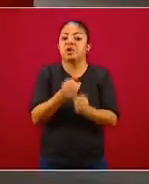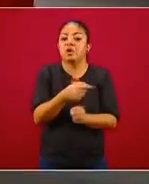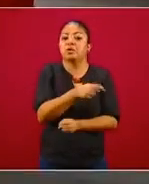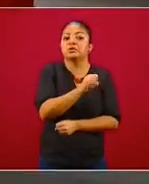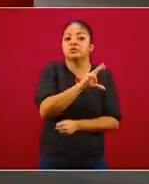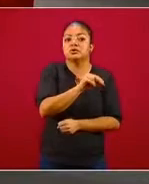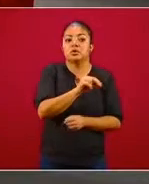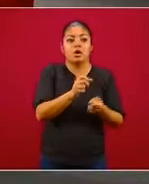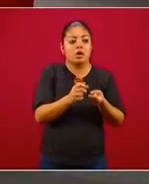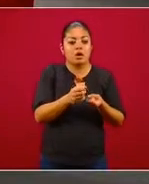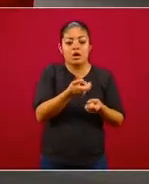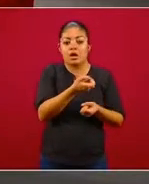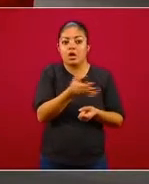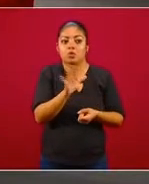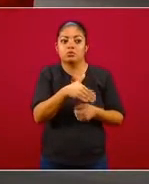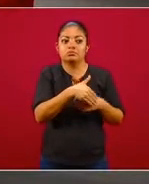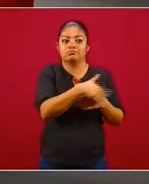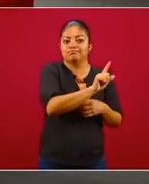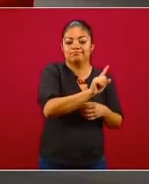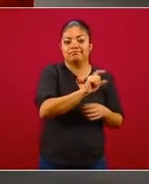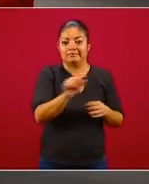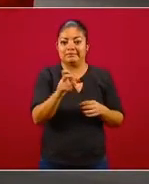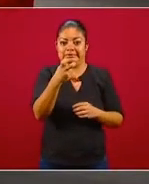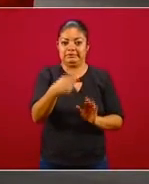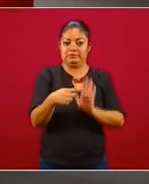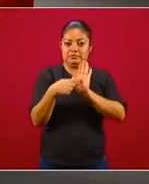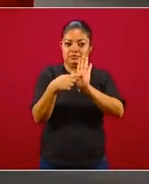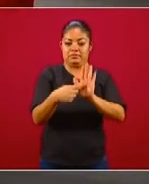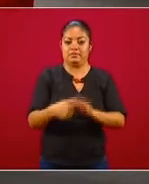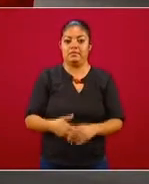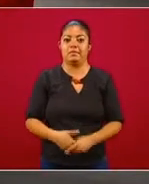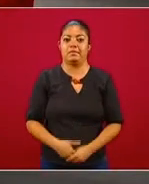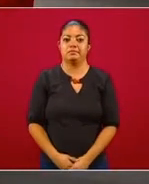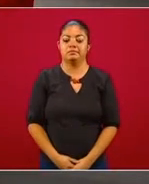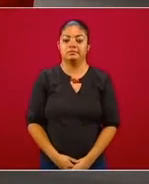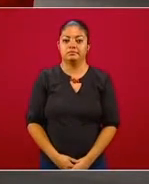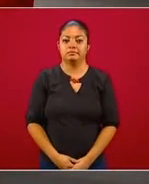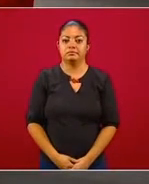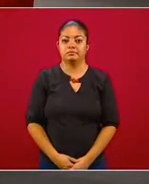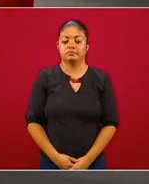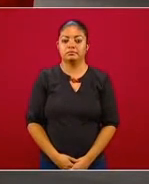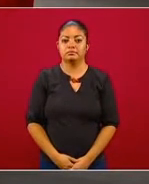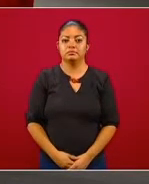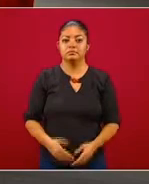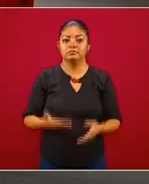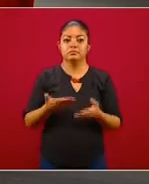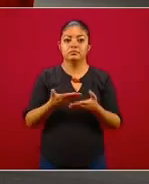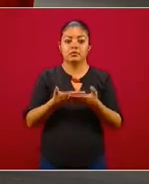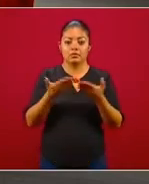the patterns for the suspect case curve is similar to the pattern for the confirmed case curve.